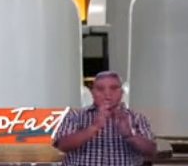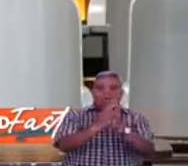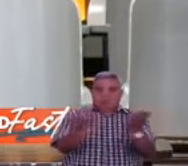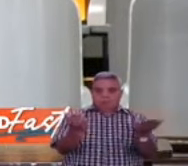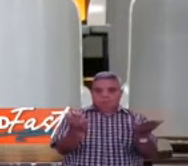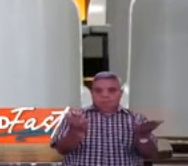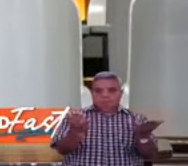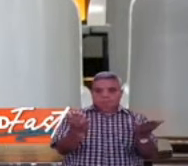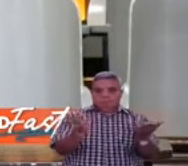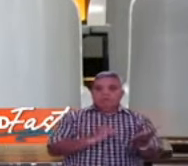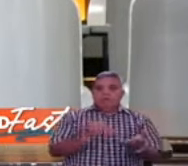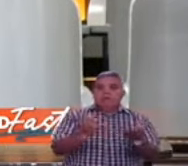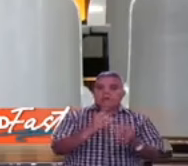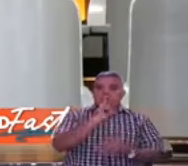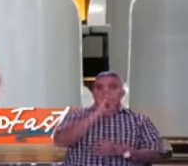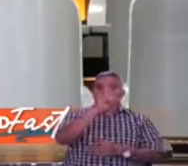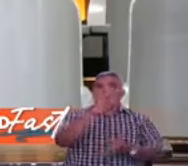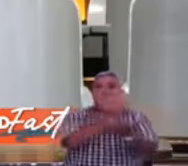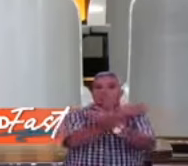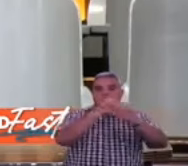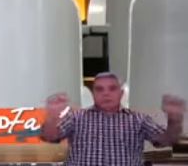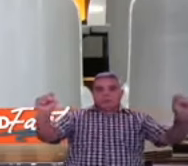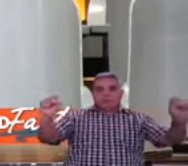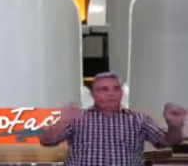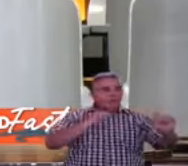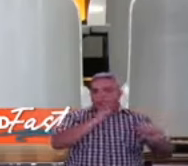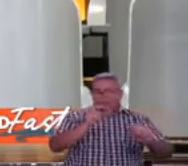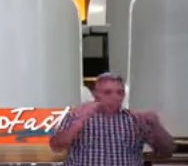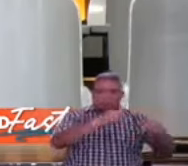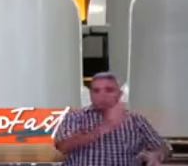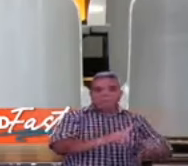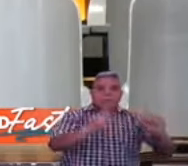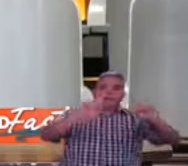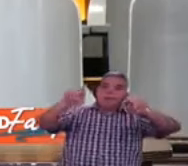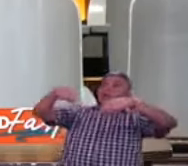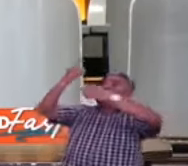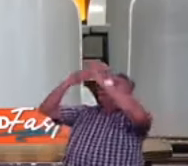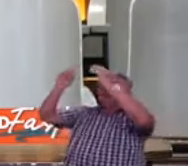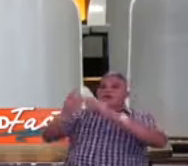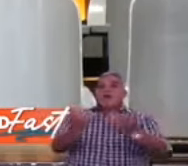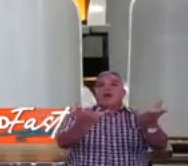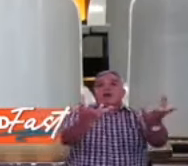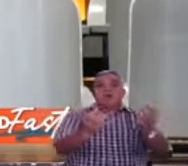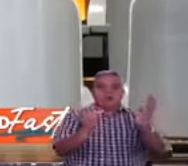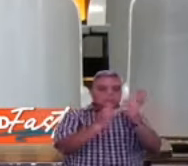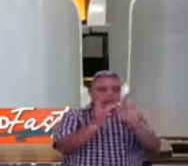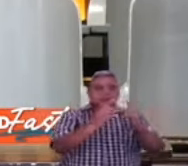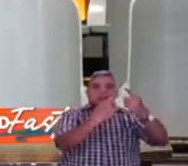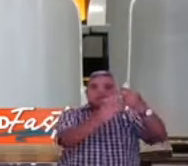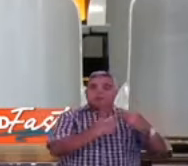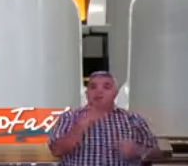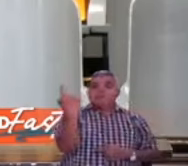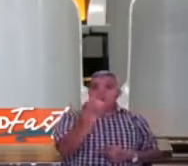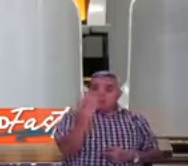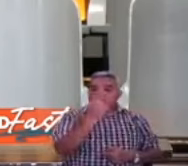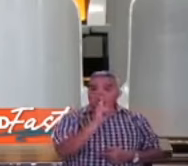please pray for me. I want to be sure about my salvation. I don't want to go to hell. I want to go to heaven. I want Jesus, because Jesus is the only way,